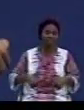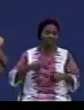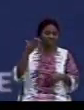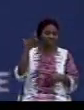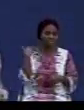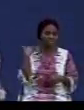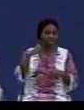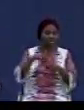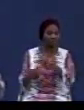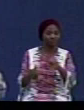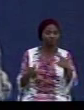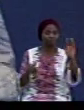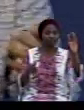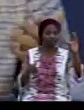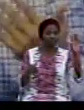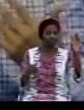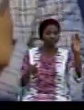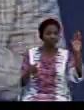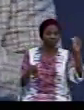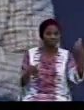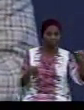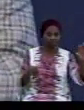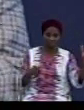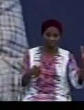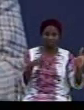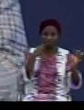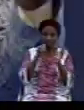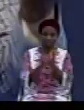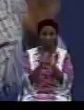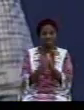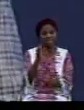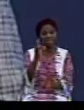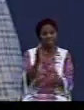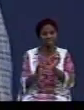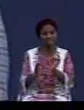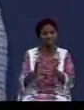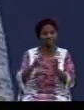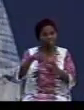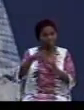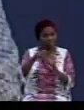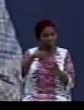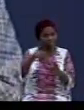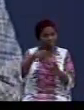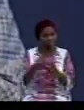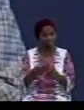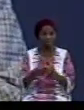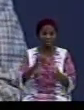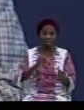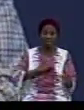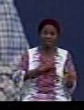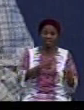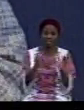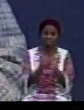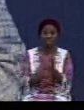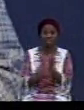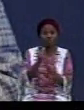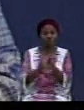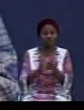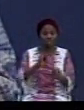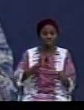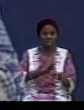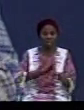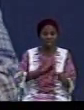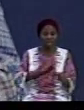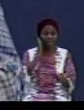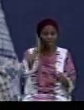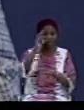It says in verse 16, if then I do that which I would not, I